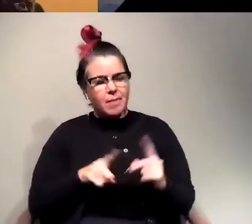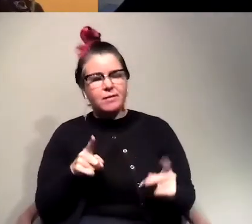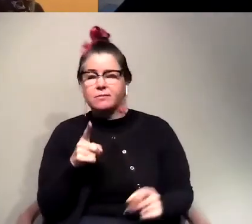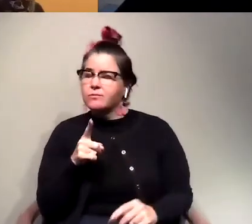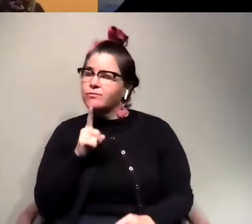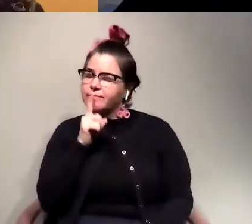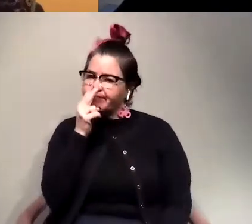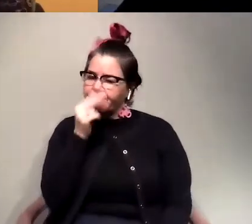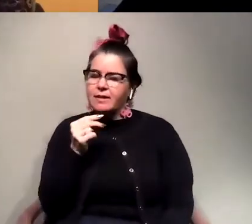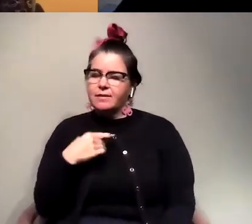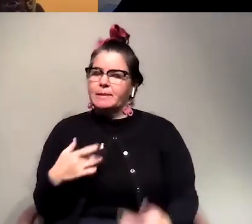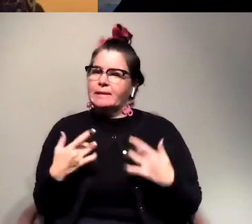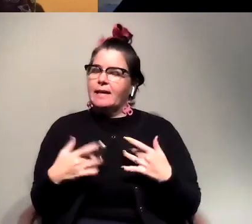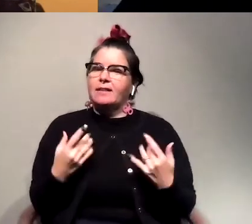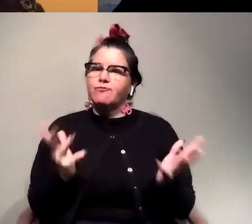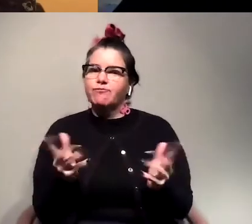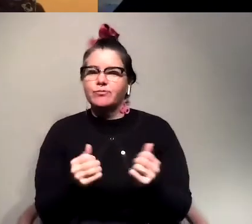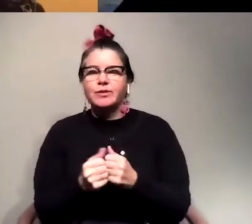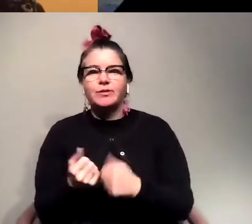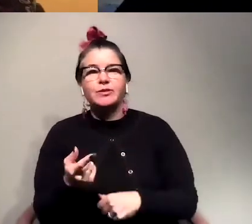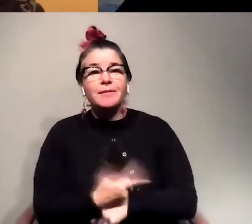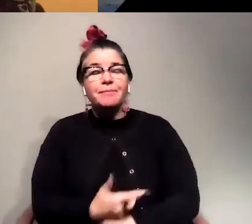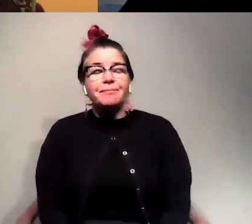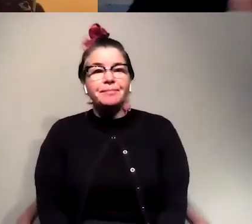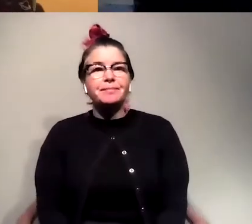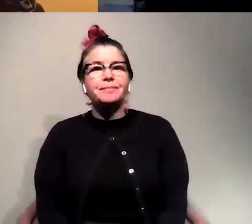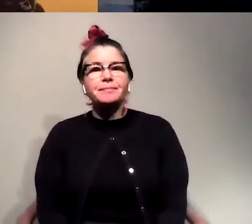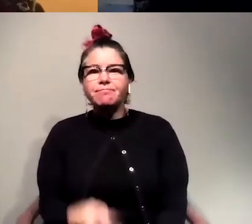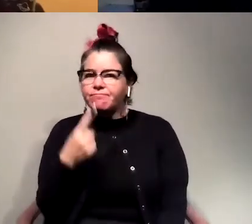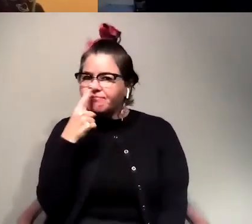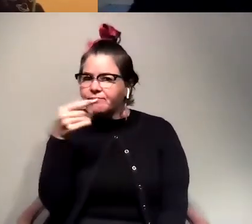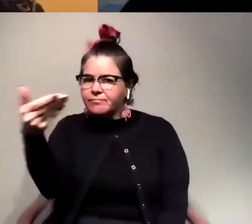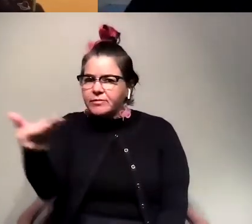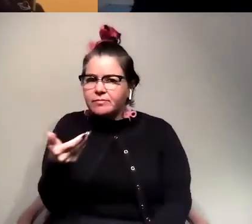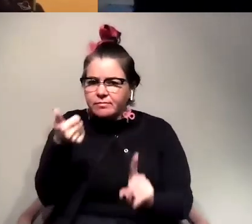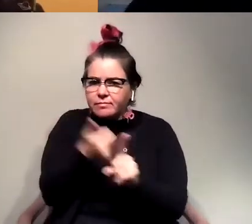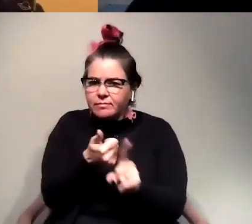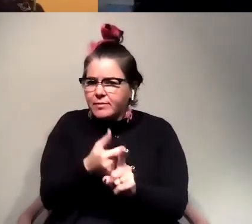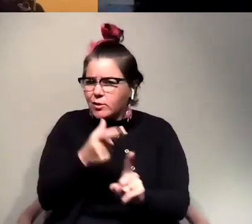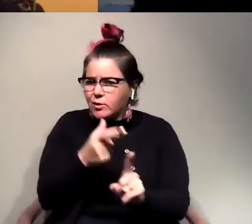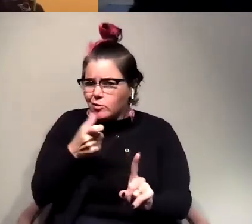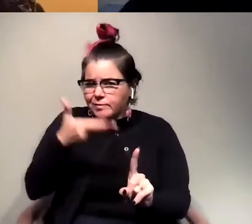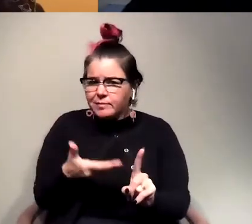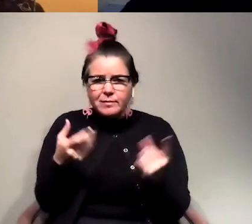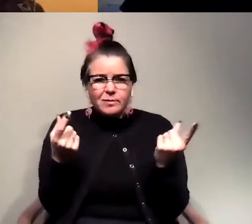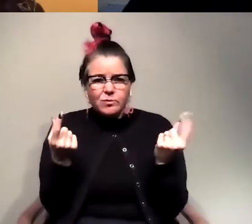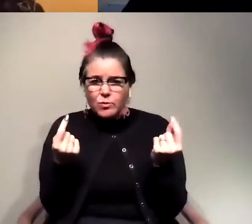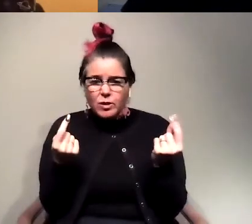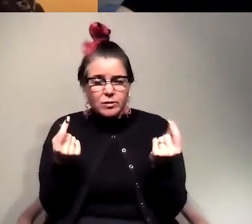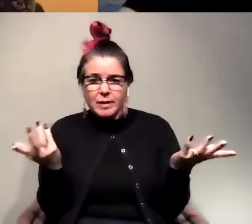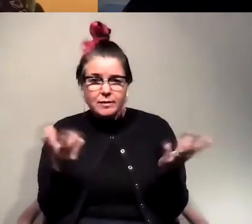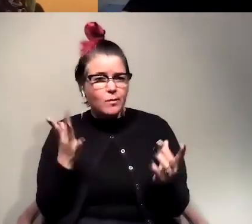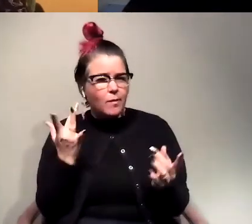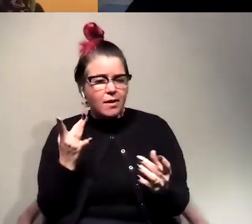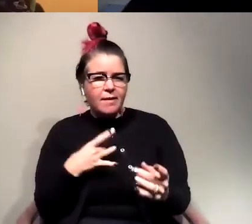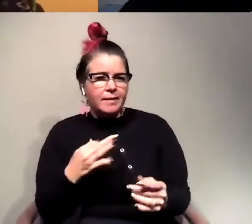really excited to talk to Janelle today. So would you like to introduce yourself, say who you are, what you do, and why you like